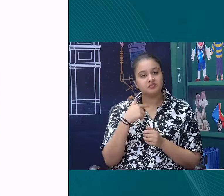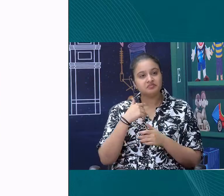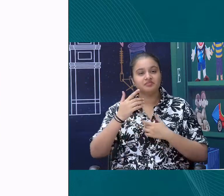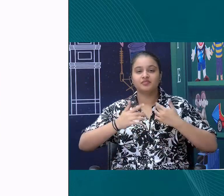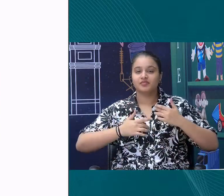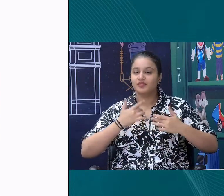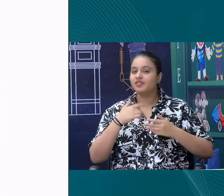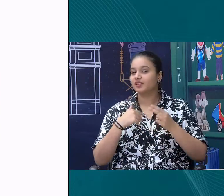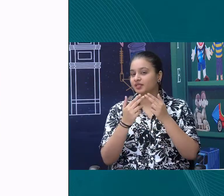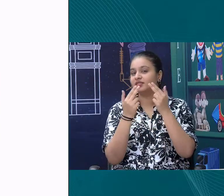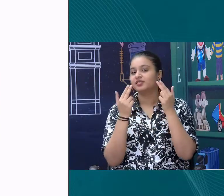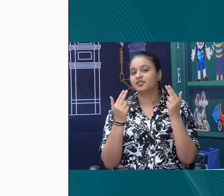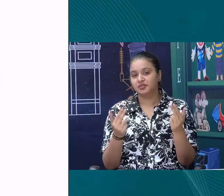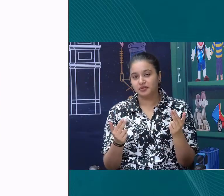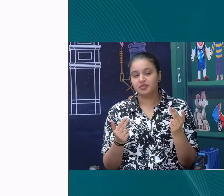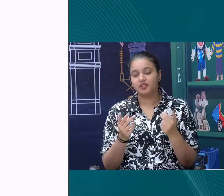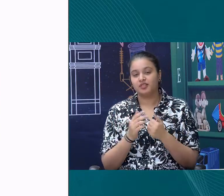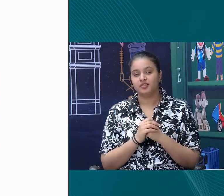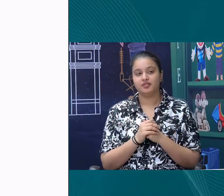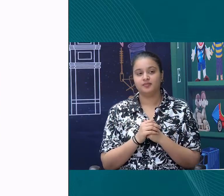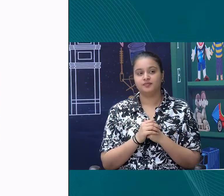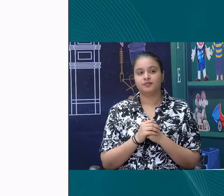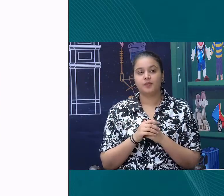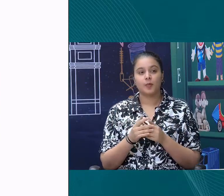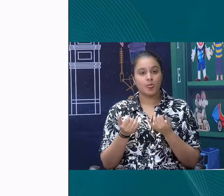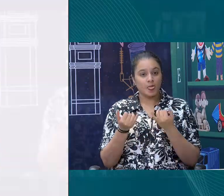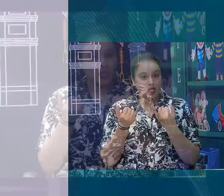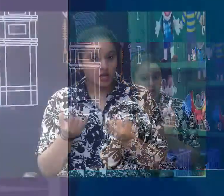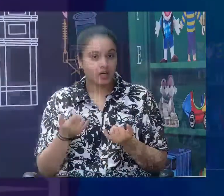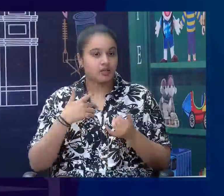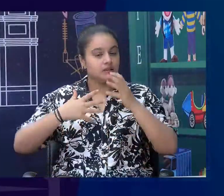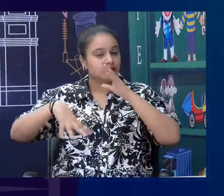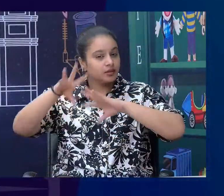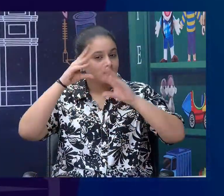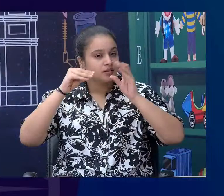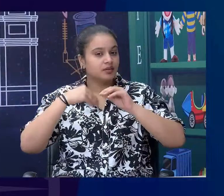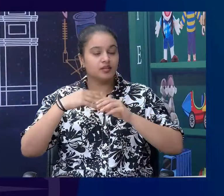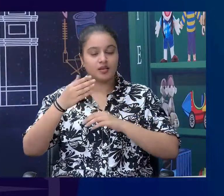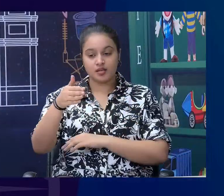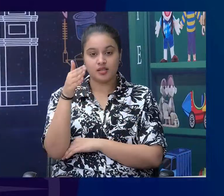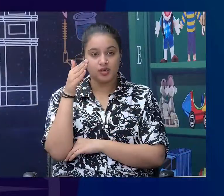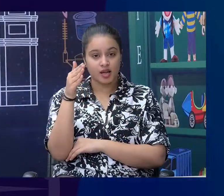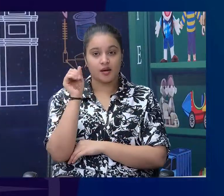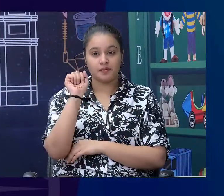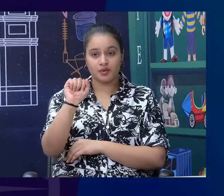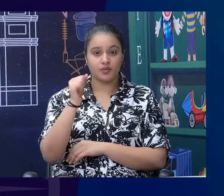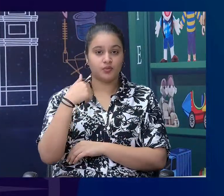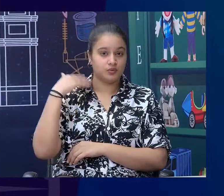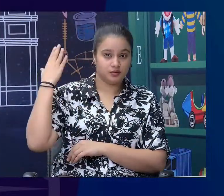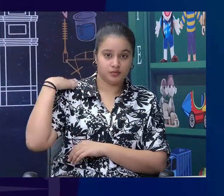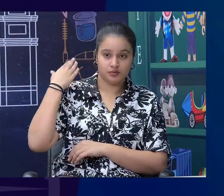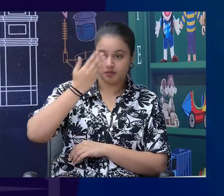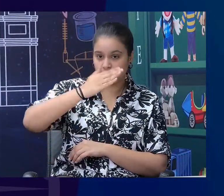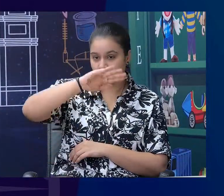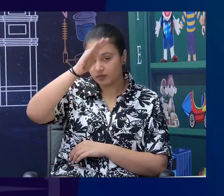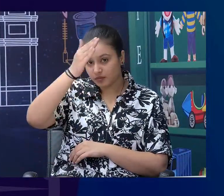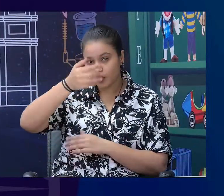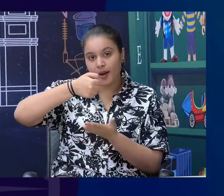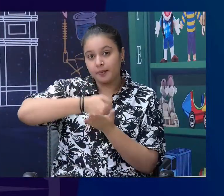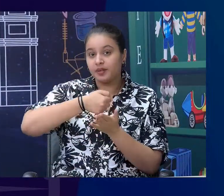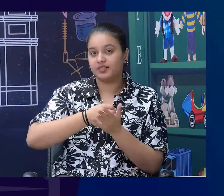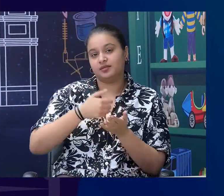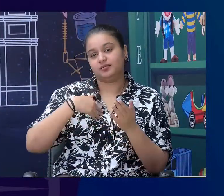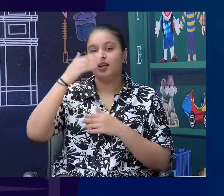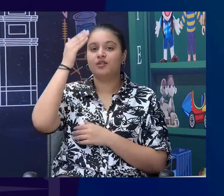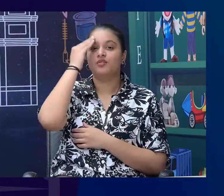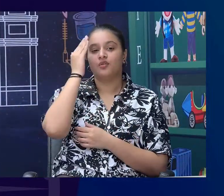an interesting story, I must say, and I have learned how the camel got his hump based on this story. Oh